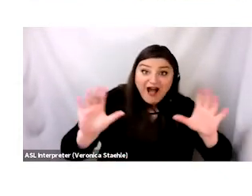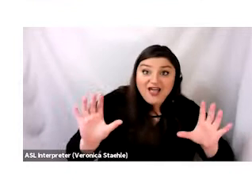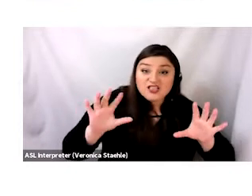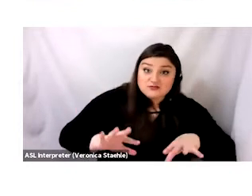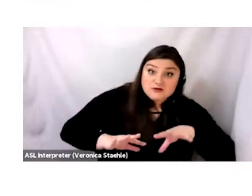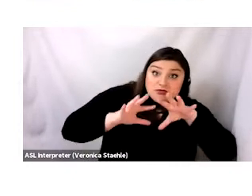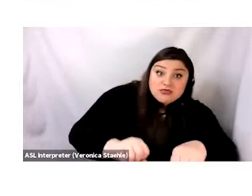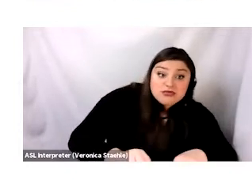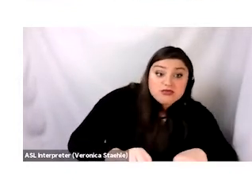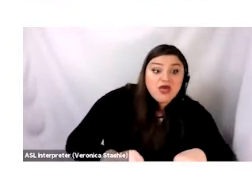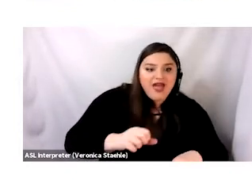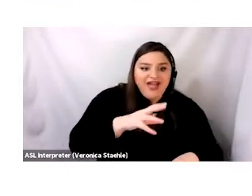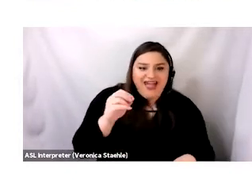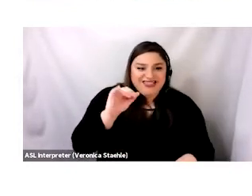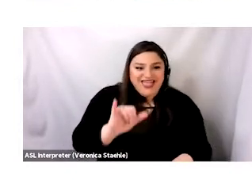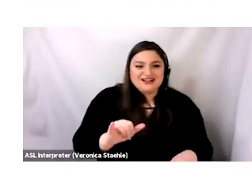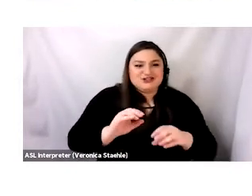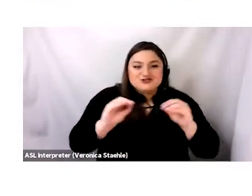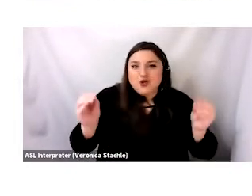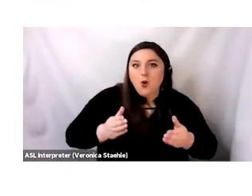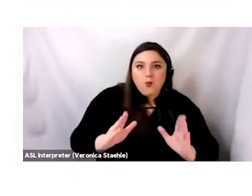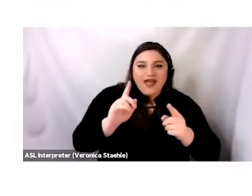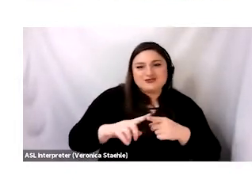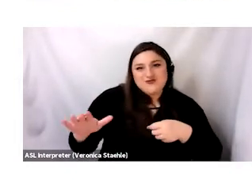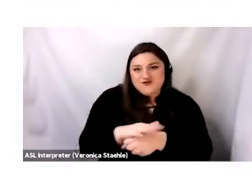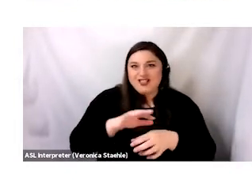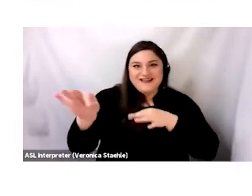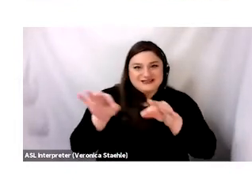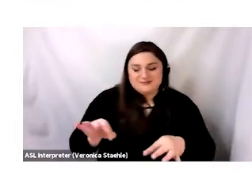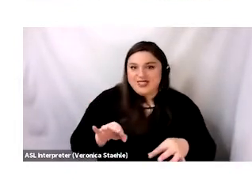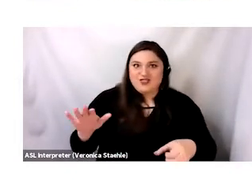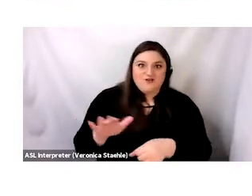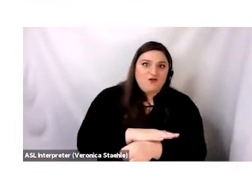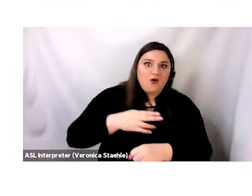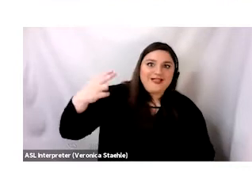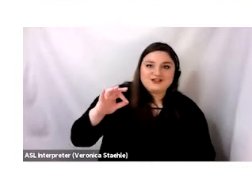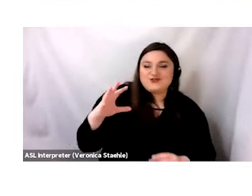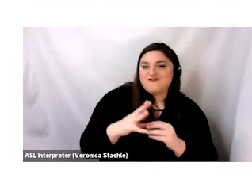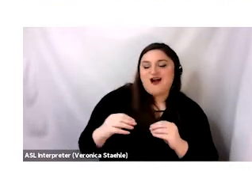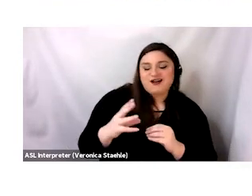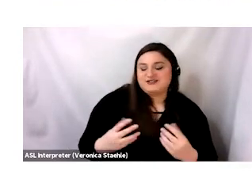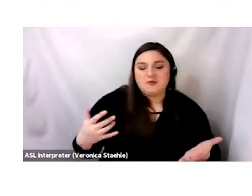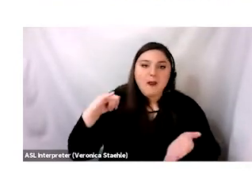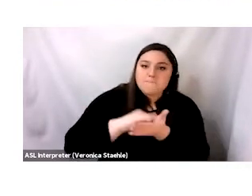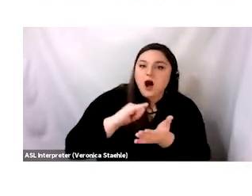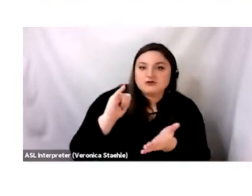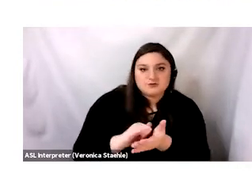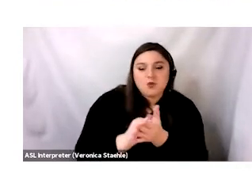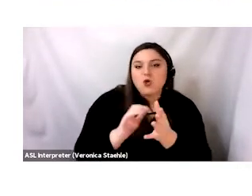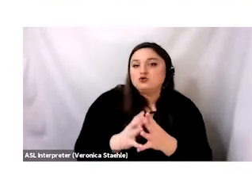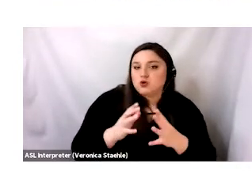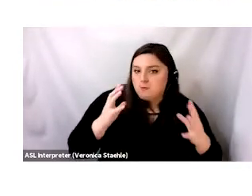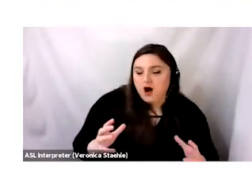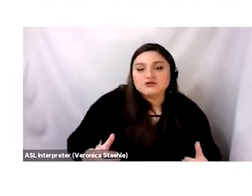and dispossession. There is no way to do a true history of cotton as it is far too vast. So we're going to try our best to cover